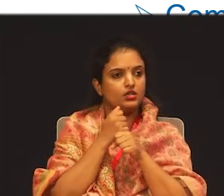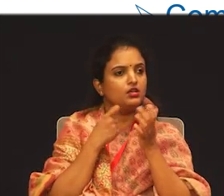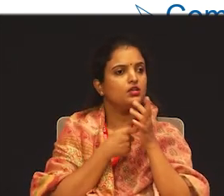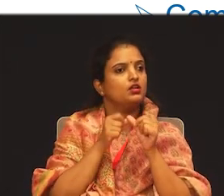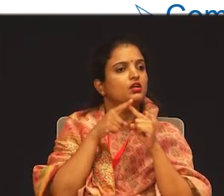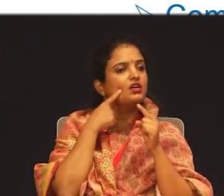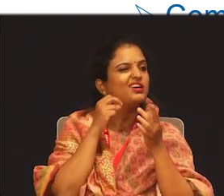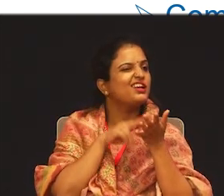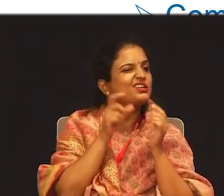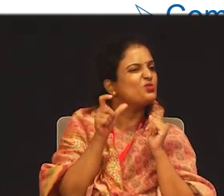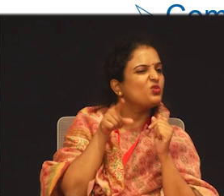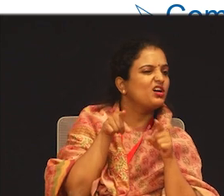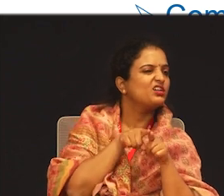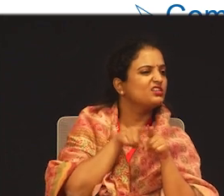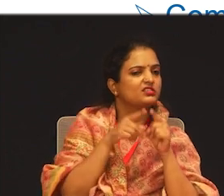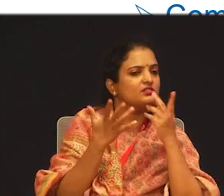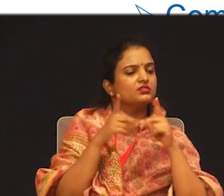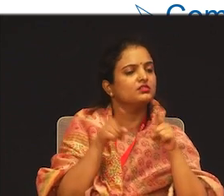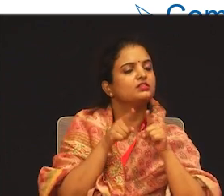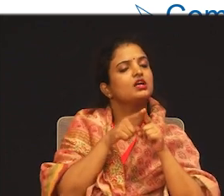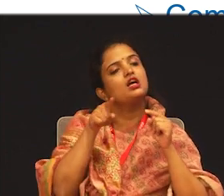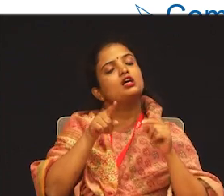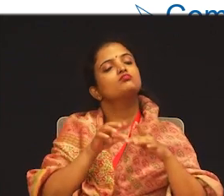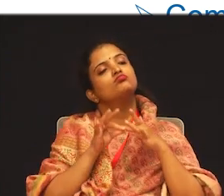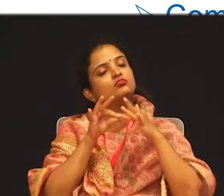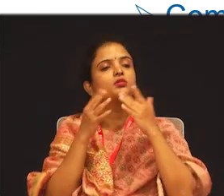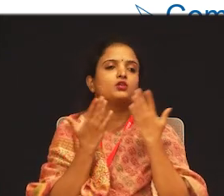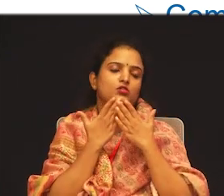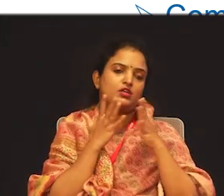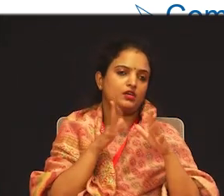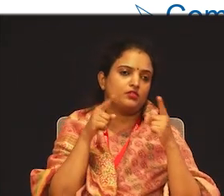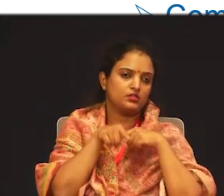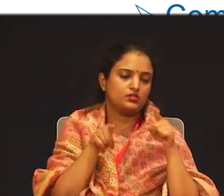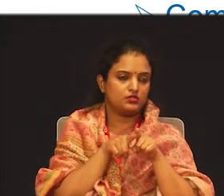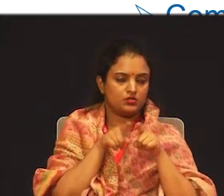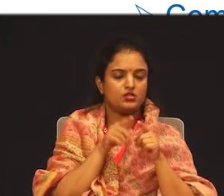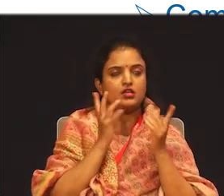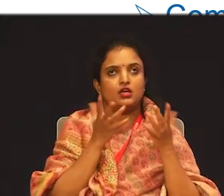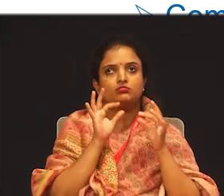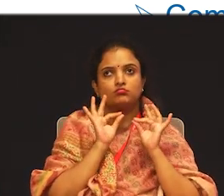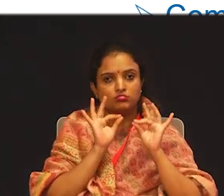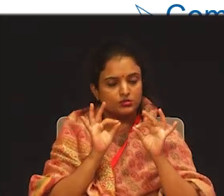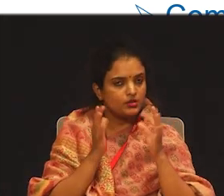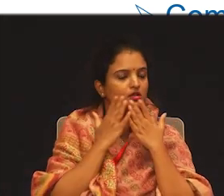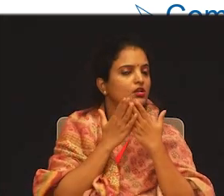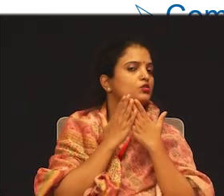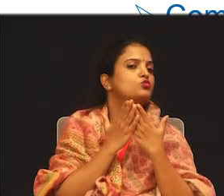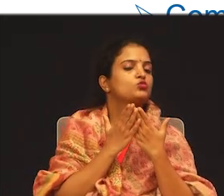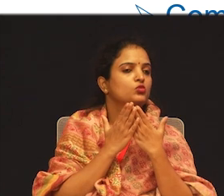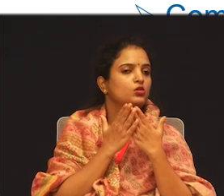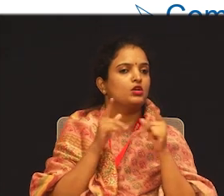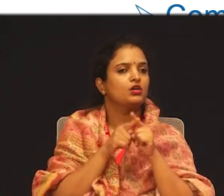Integration again has its roots in the special education, within the special schools and the special